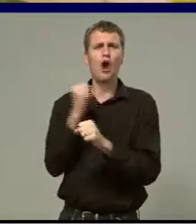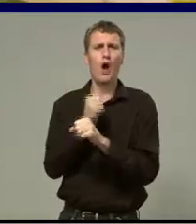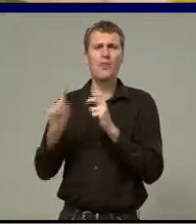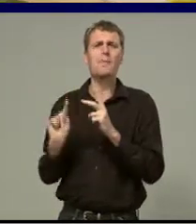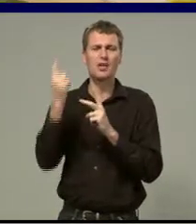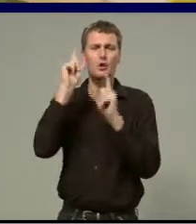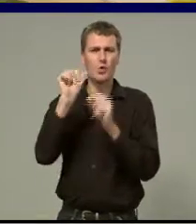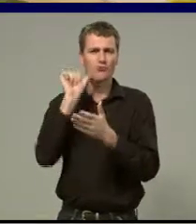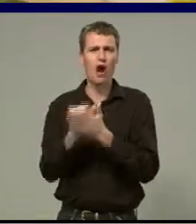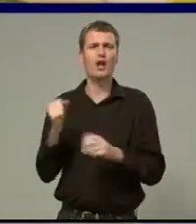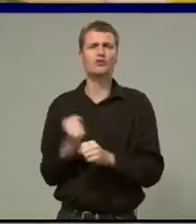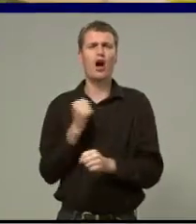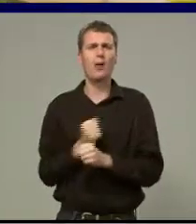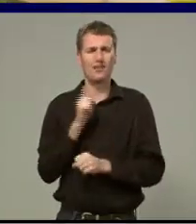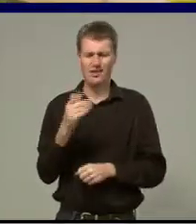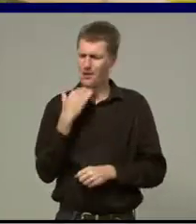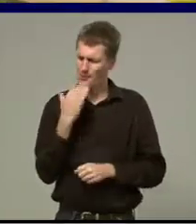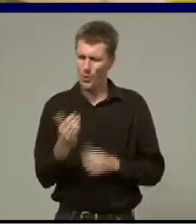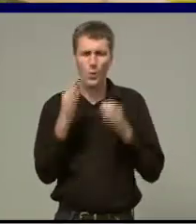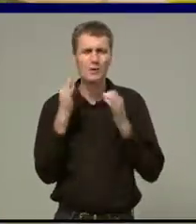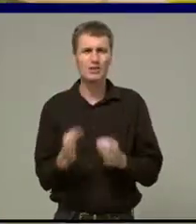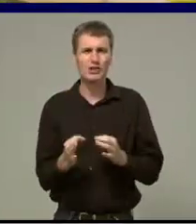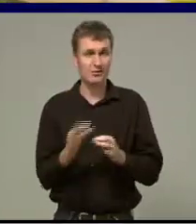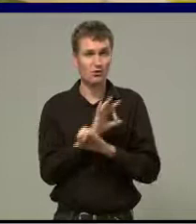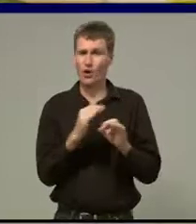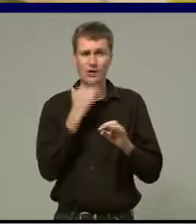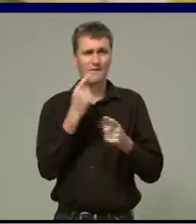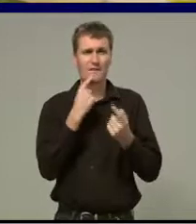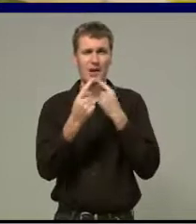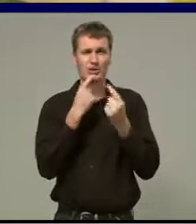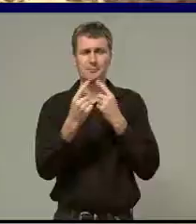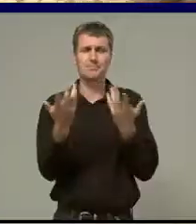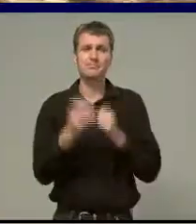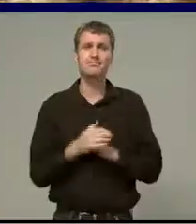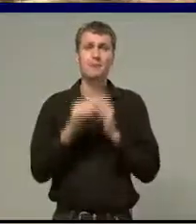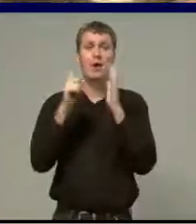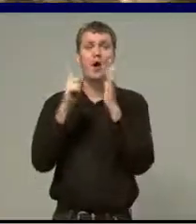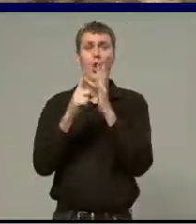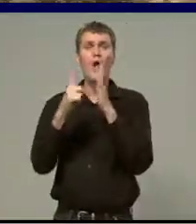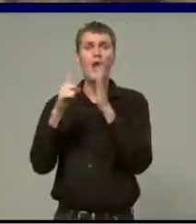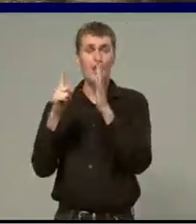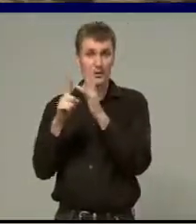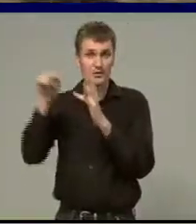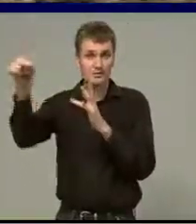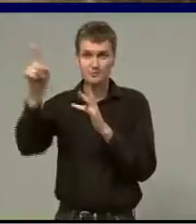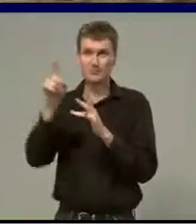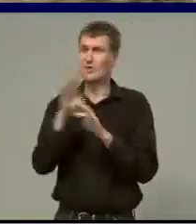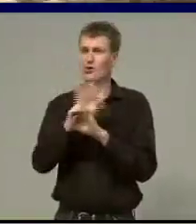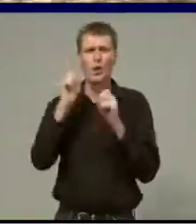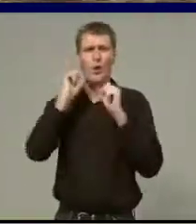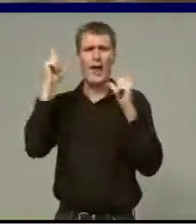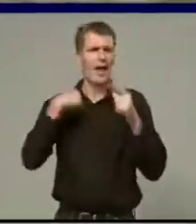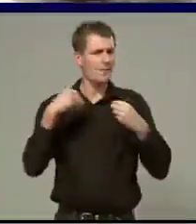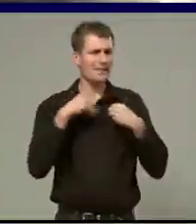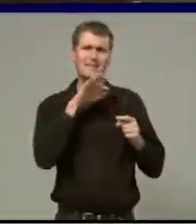because it was made with inadequate information. The OIO was not aware that a business was operating, that jobs would be lost,